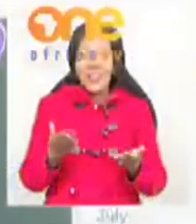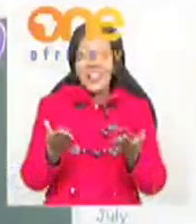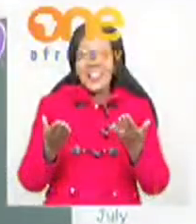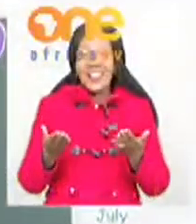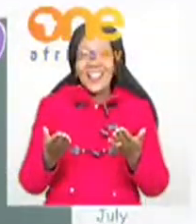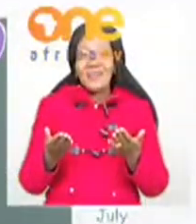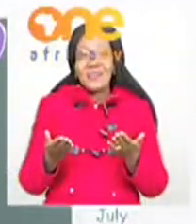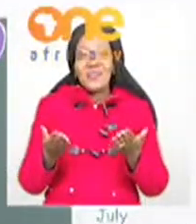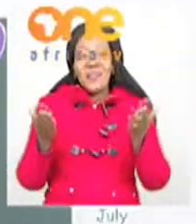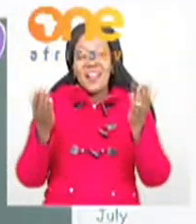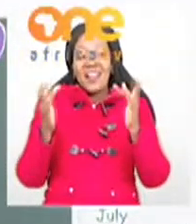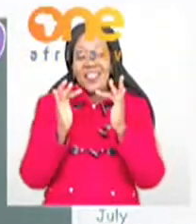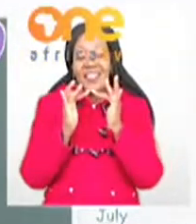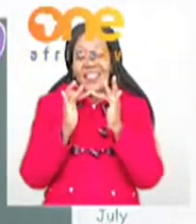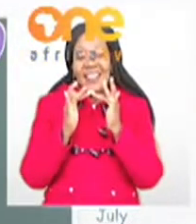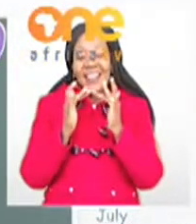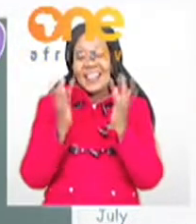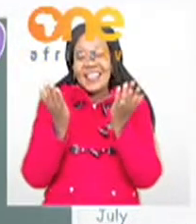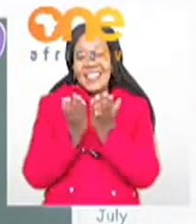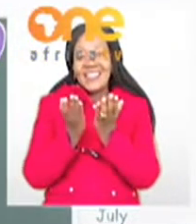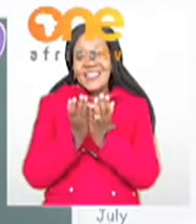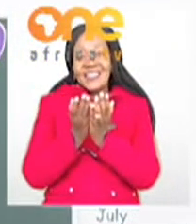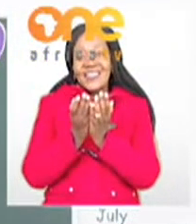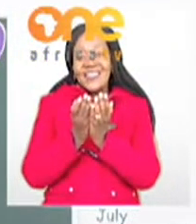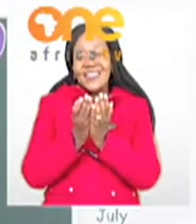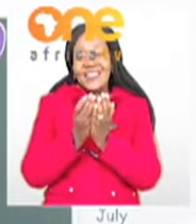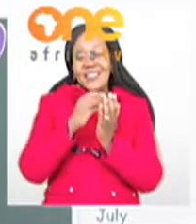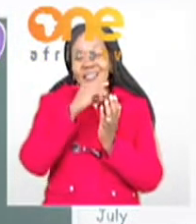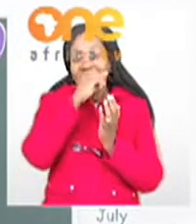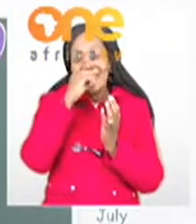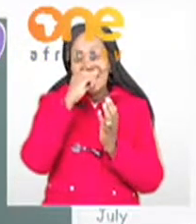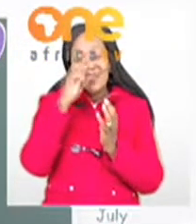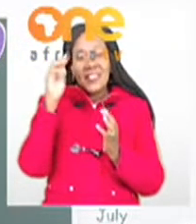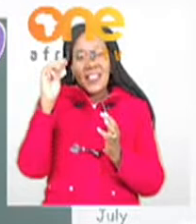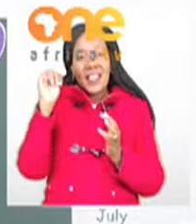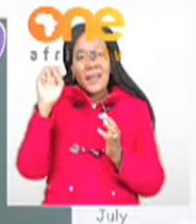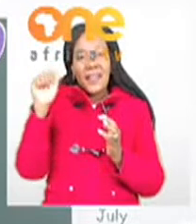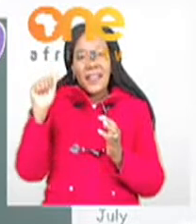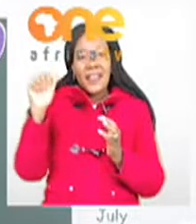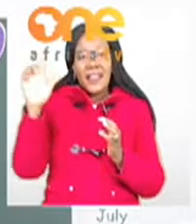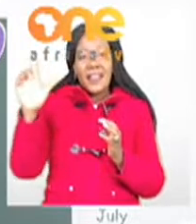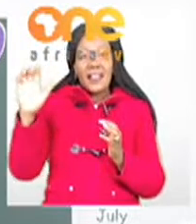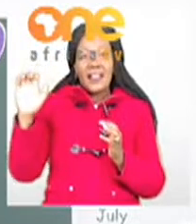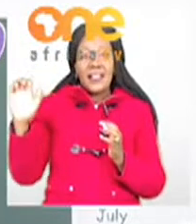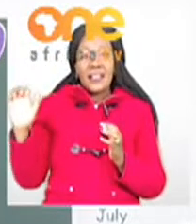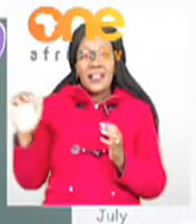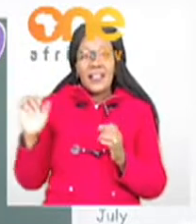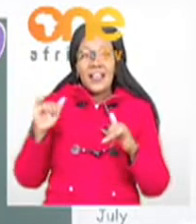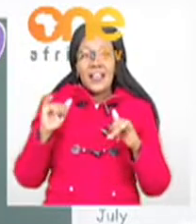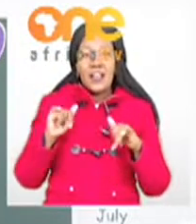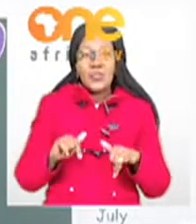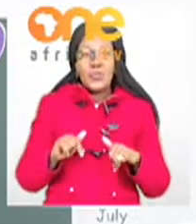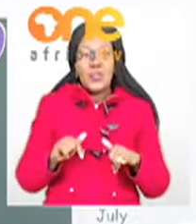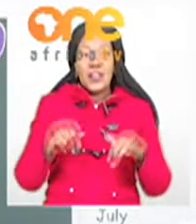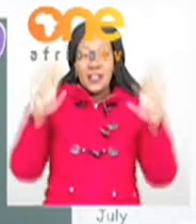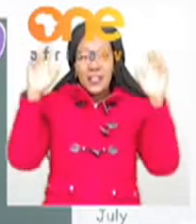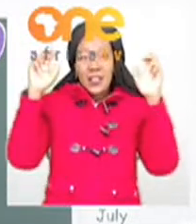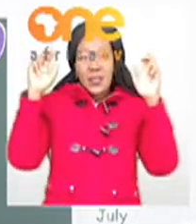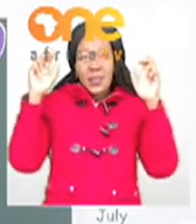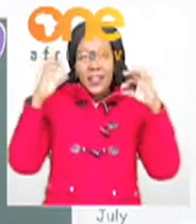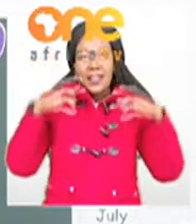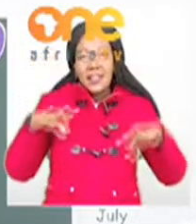Welcome to MyZone Online School. My name is Teacher Nitsai. Today's theme is